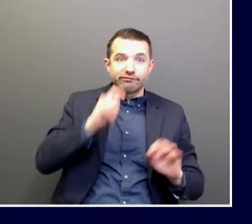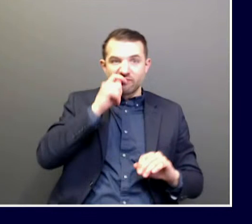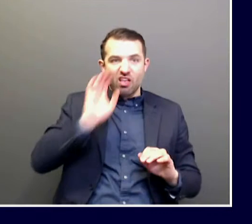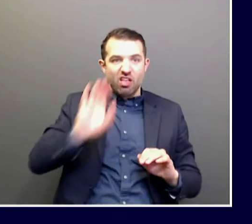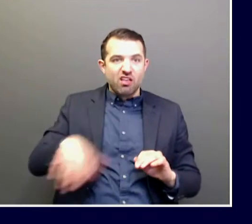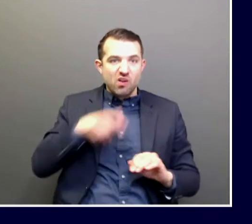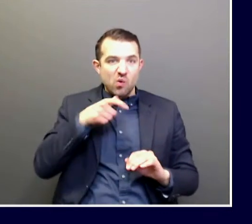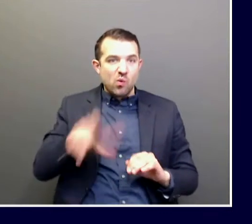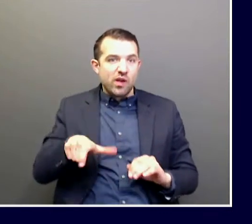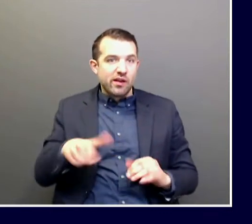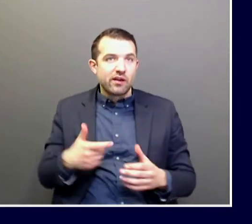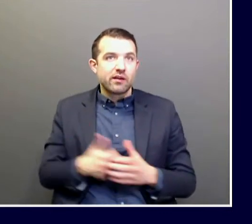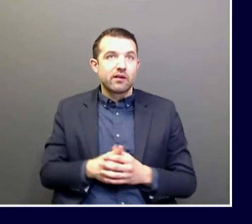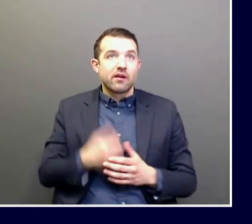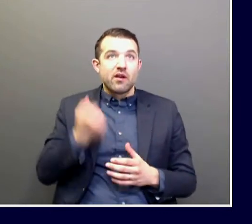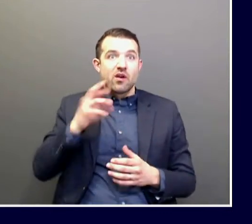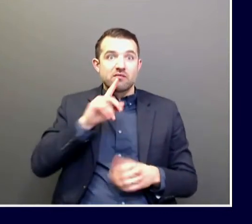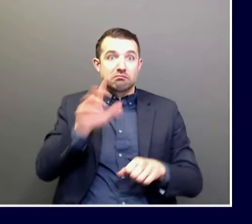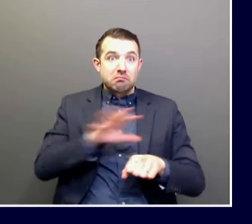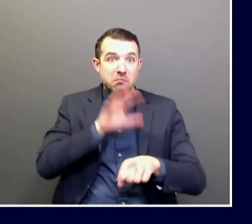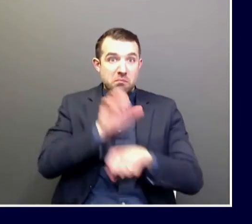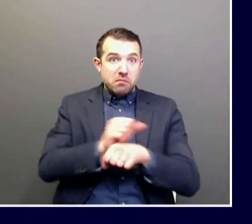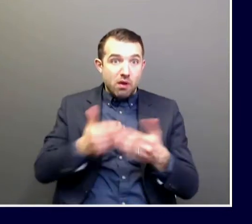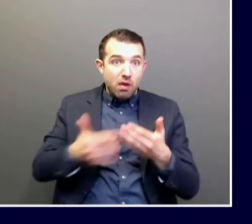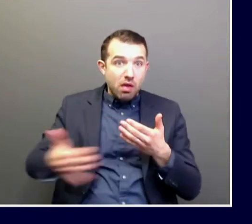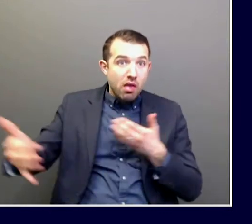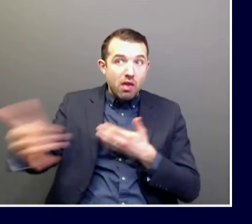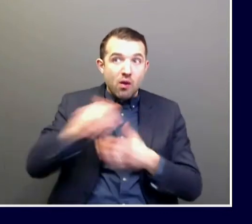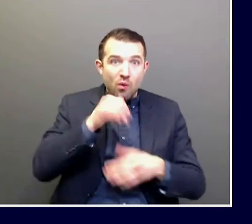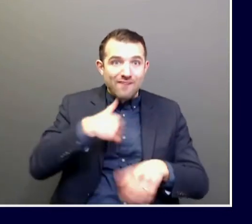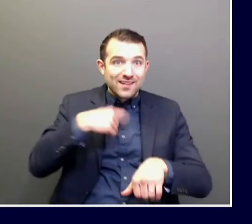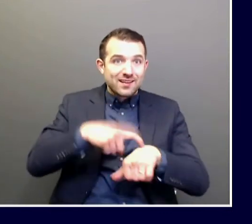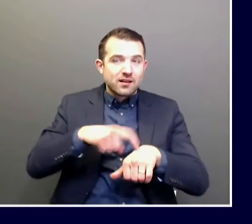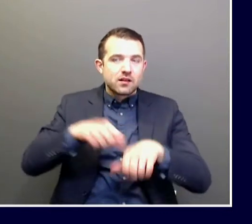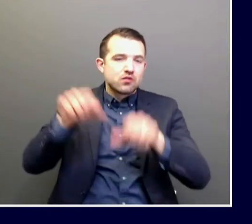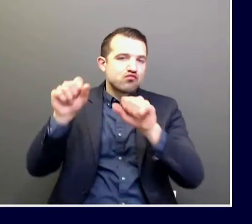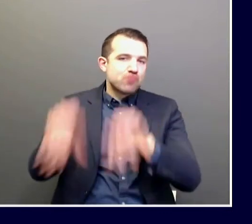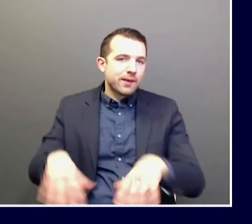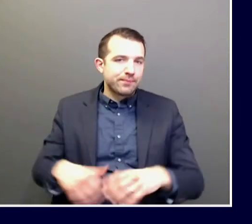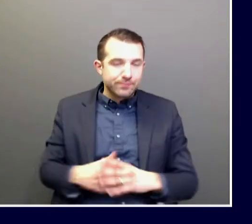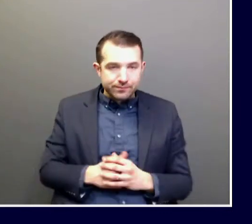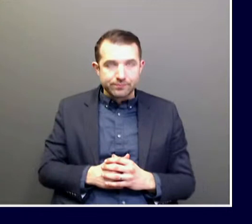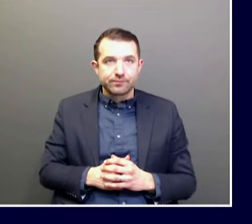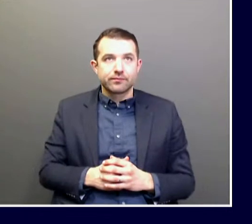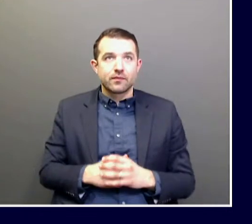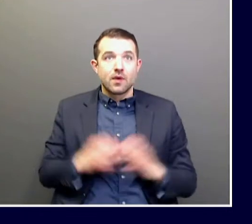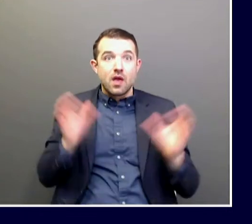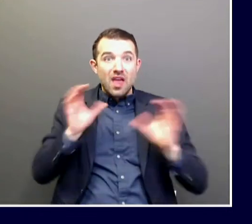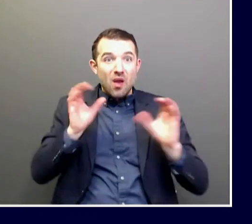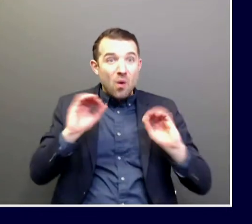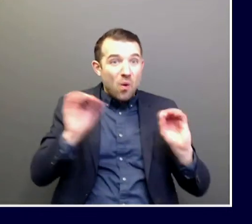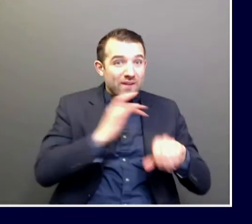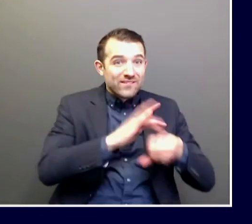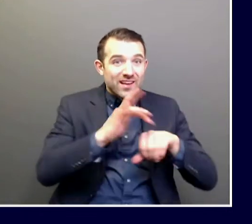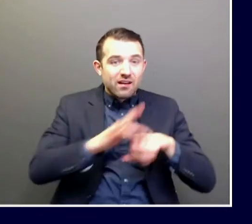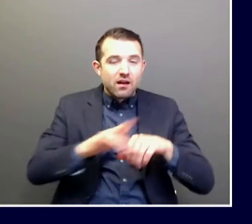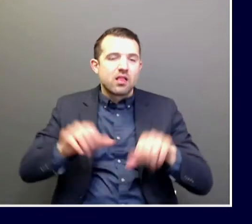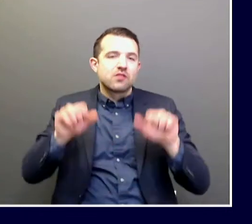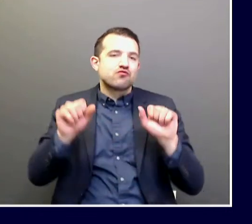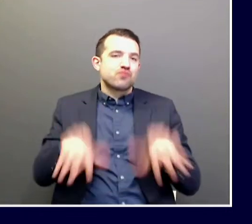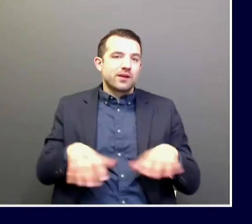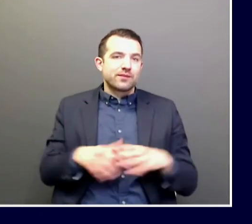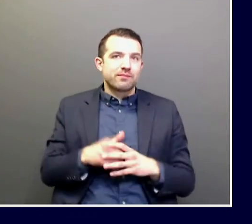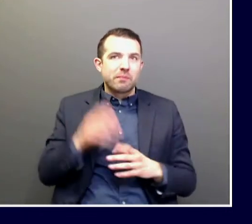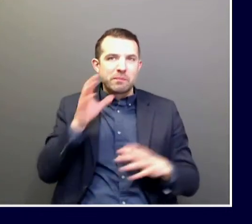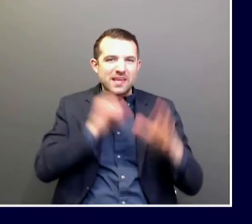testing, we may in fact have a skewed view of the pandemic right now. Now, that's the case with every single outbreak that's